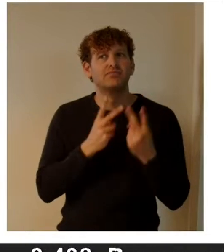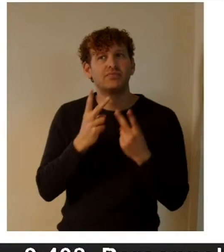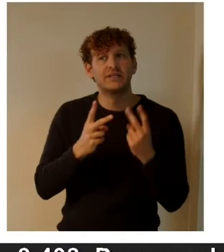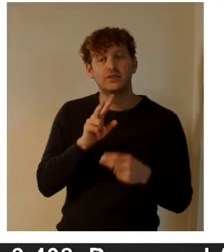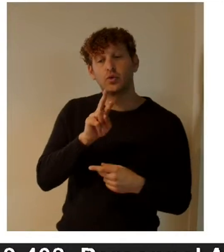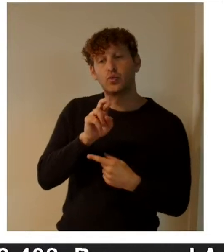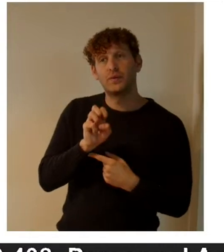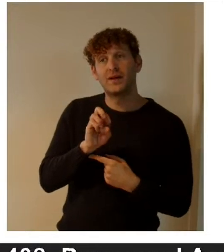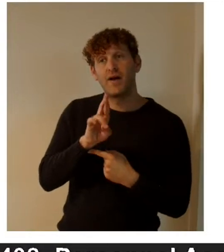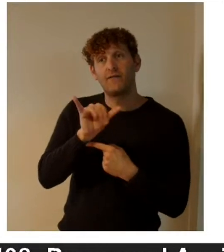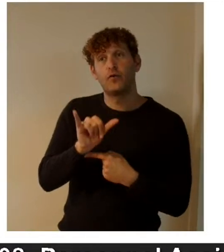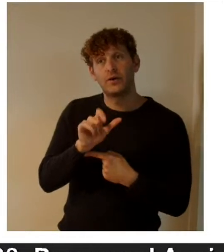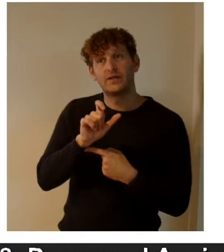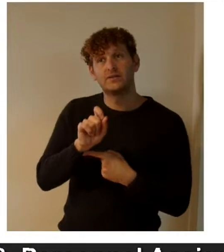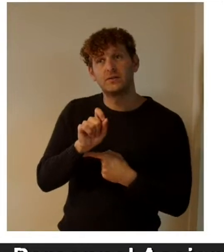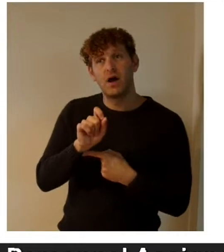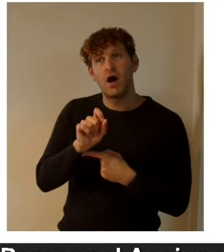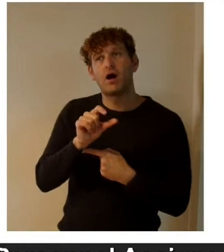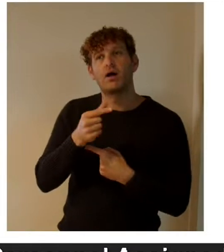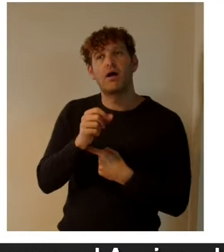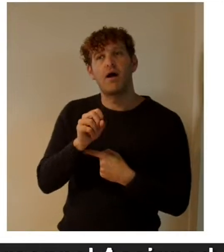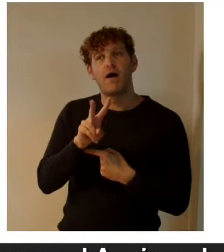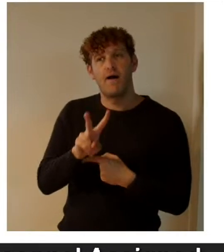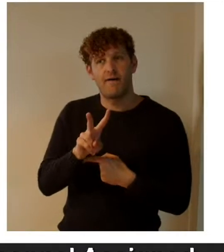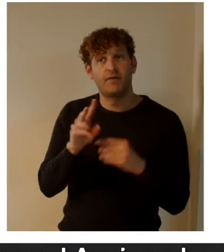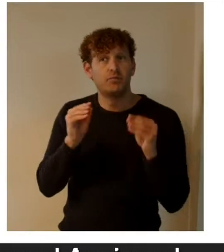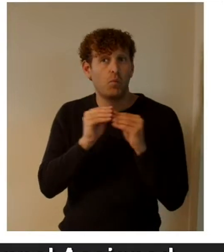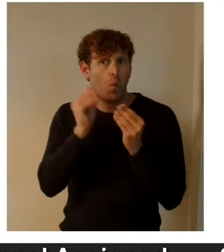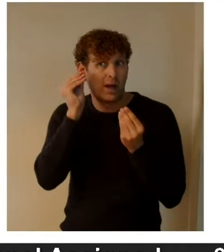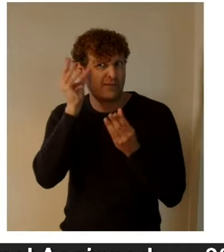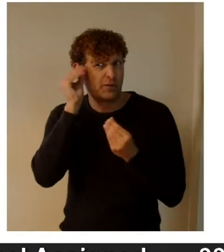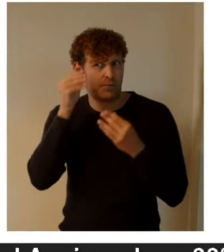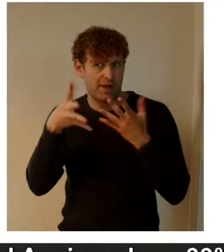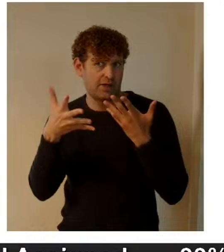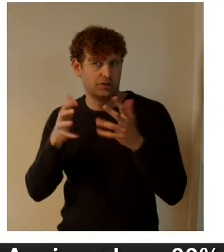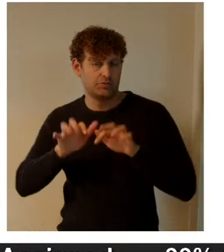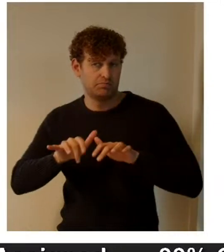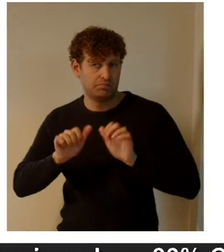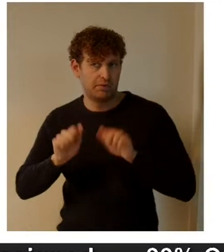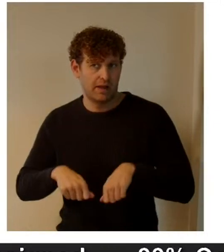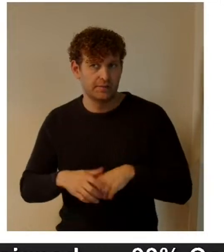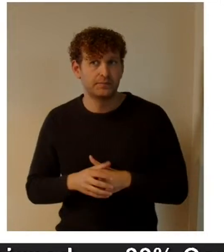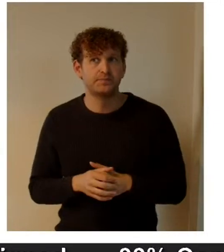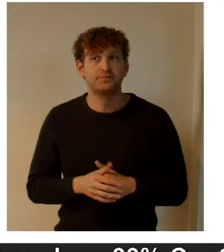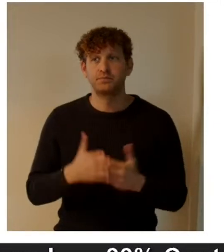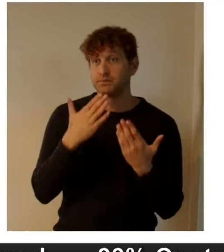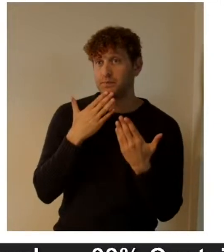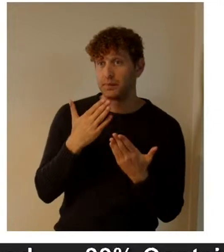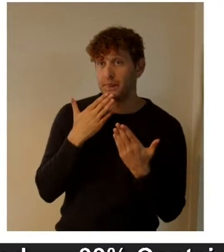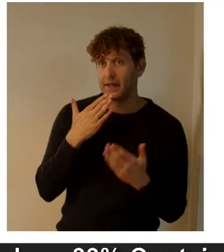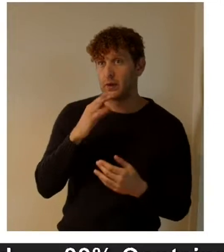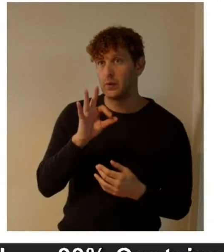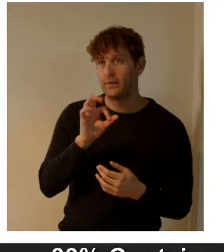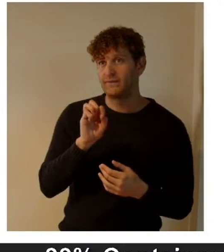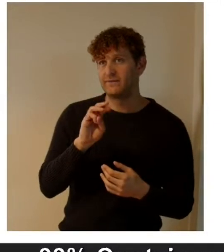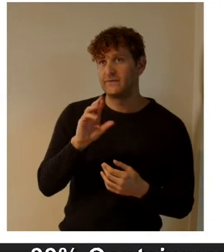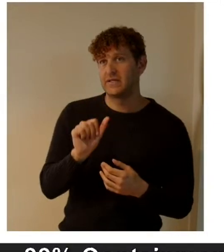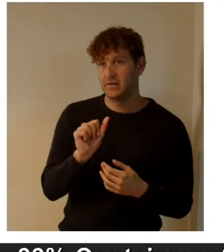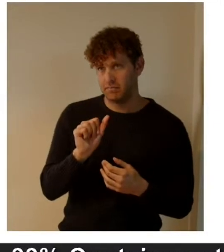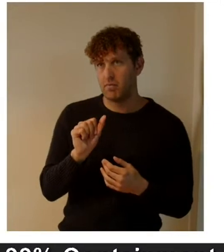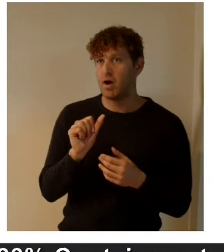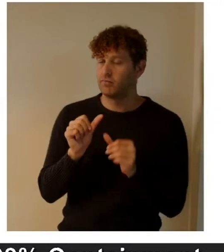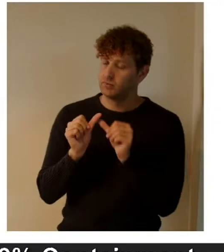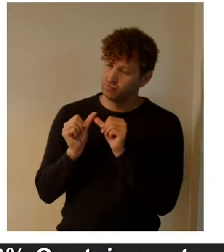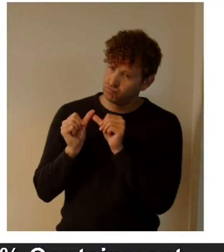recovery.lacounty.gov for the specific details and the hours. I want to thank FEMA for their continued support of our impacted residents.